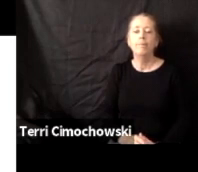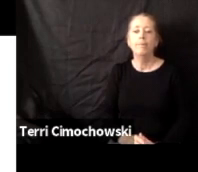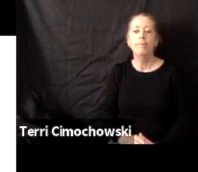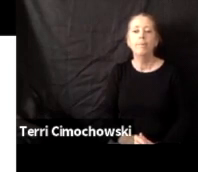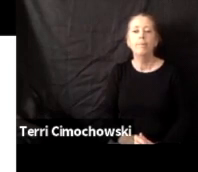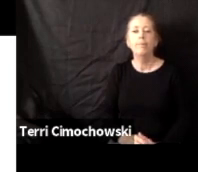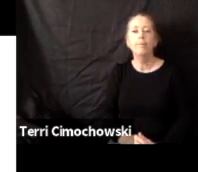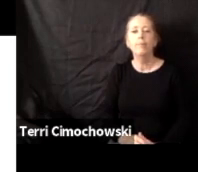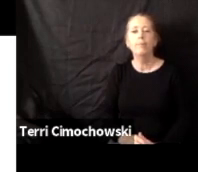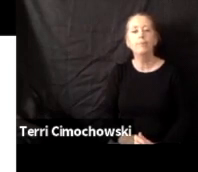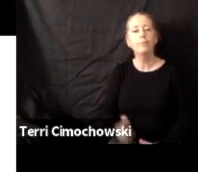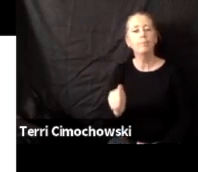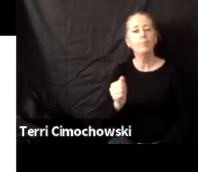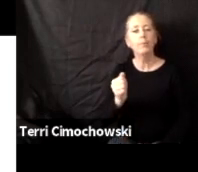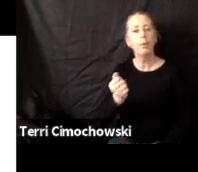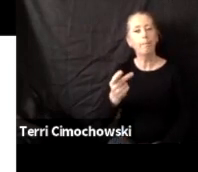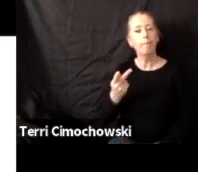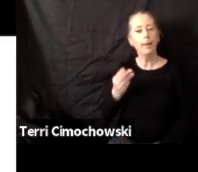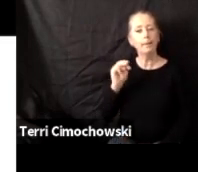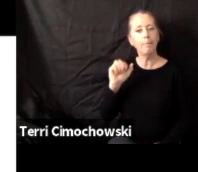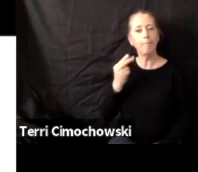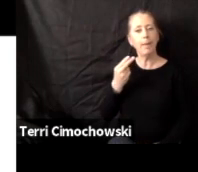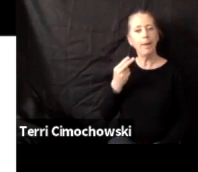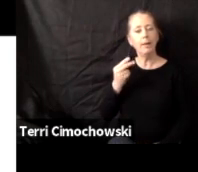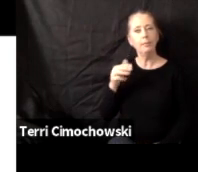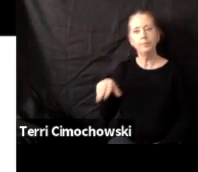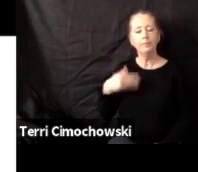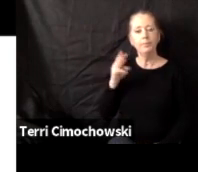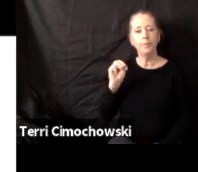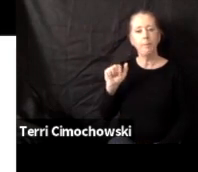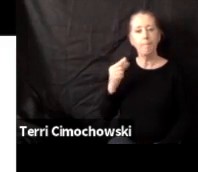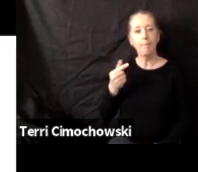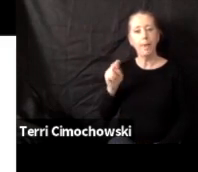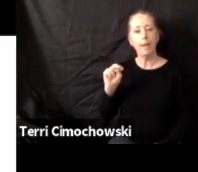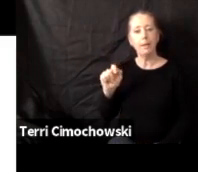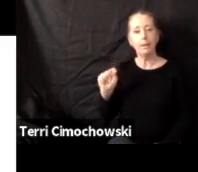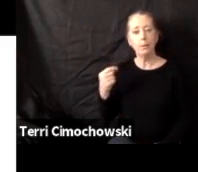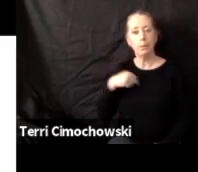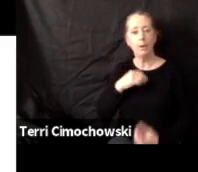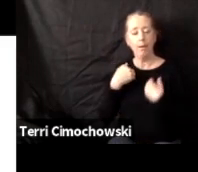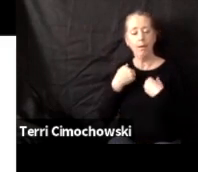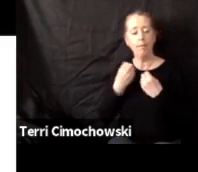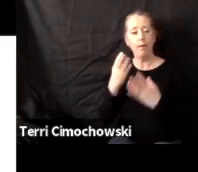So kind of going back to Magnet a little bit, we have quite a few Magnet families watching here.